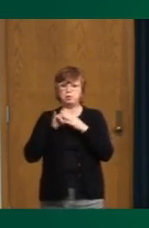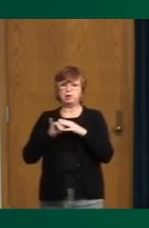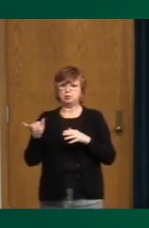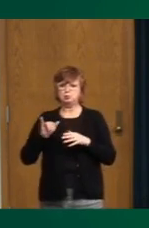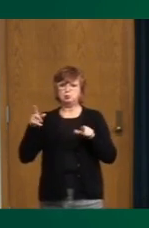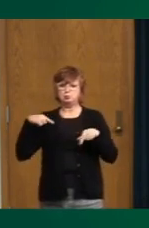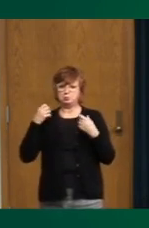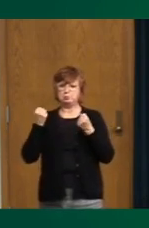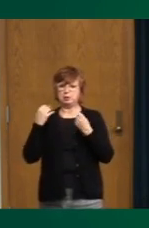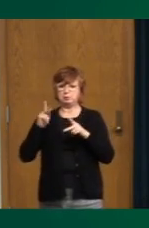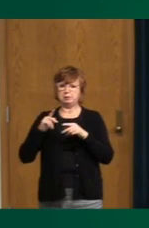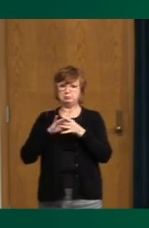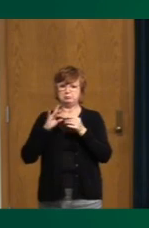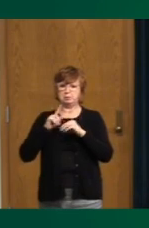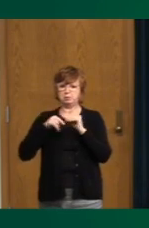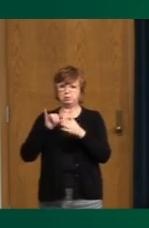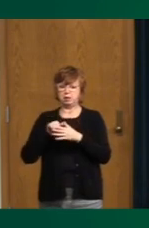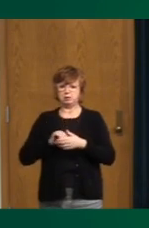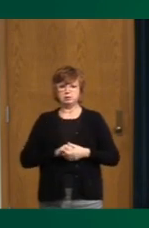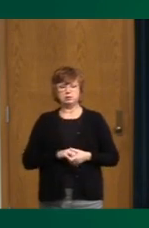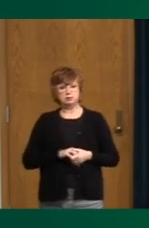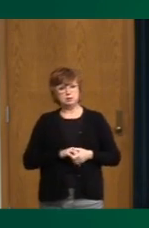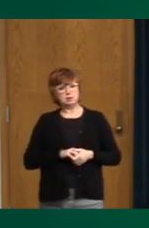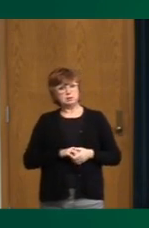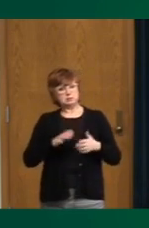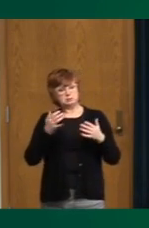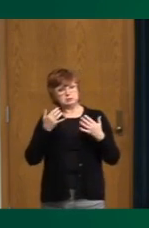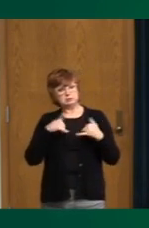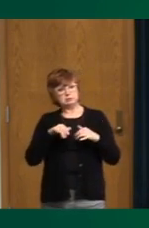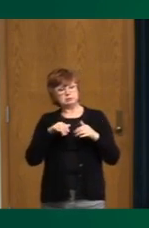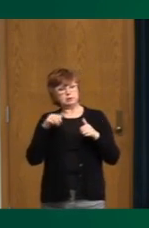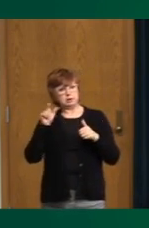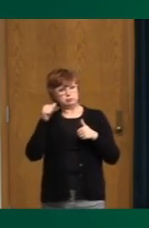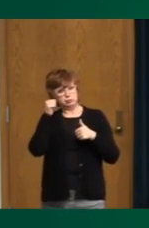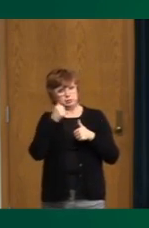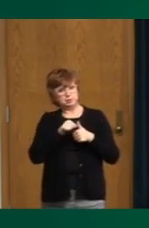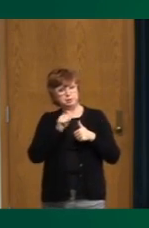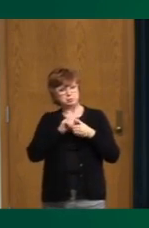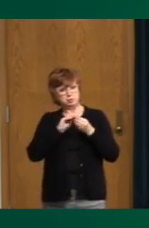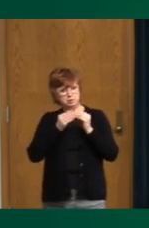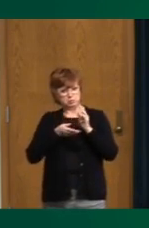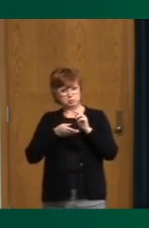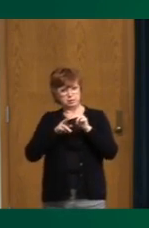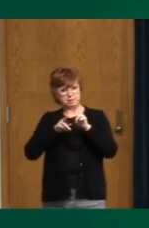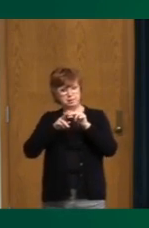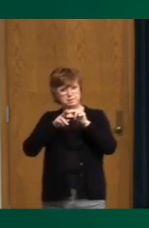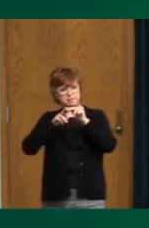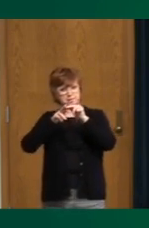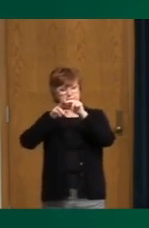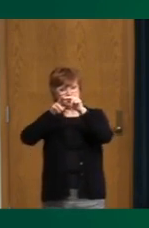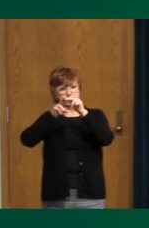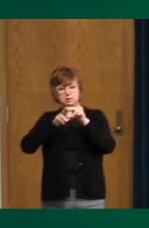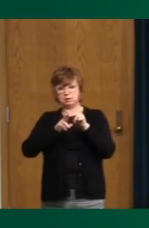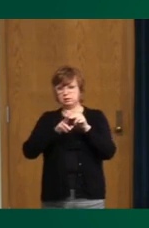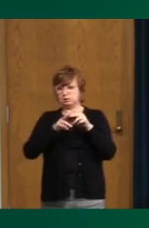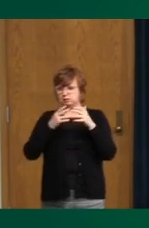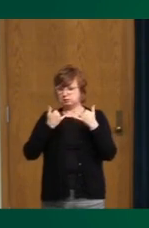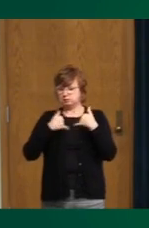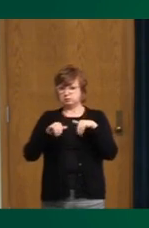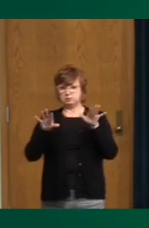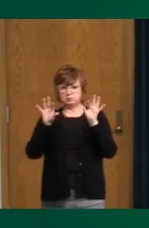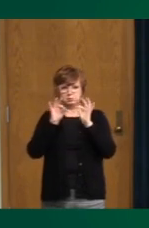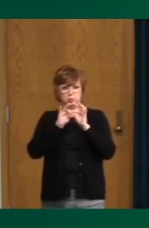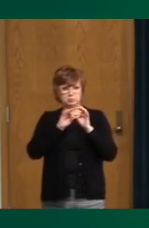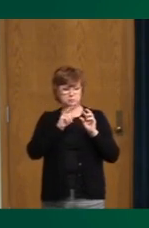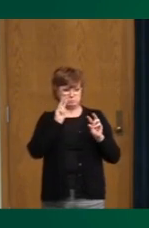if our cases keep trending upwards, I think we will have to look at what further measures can be